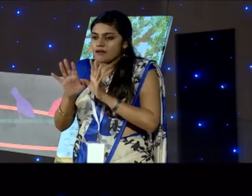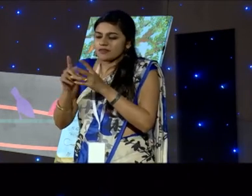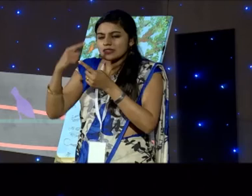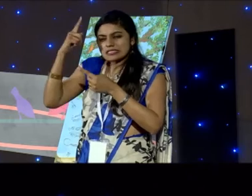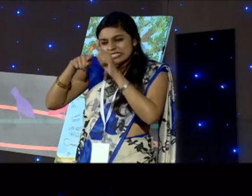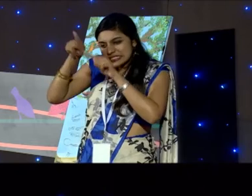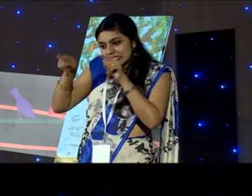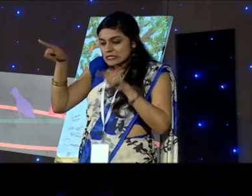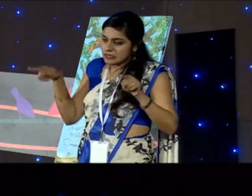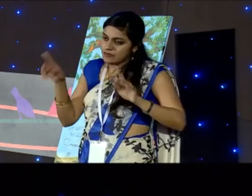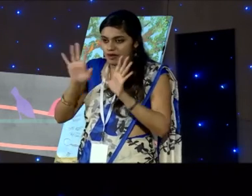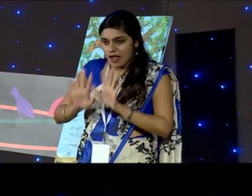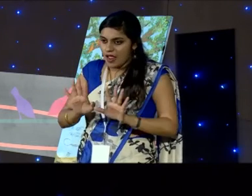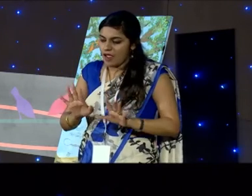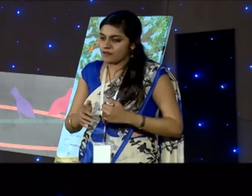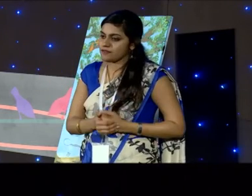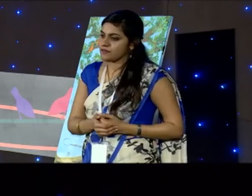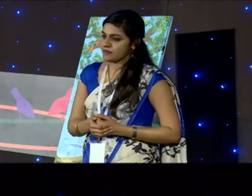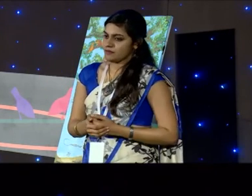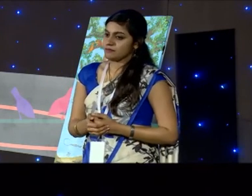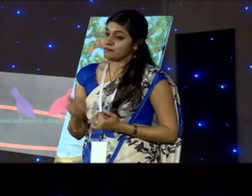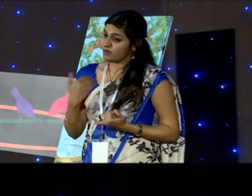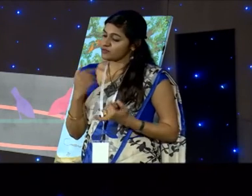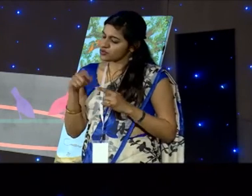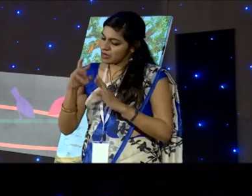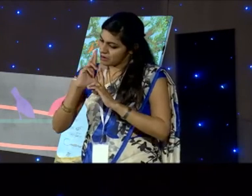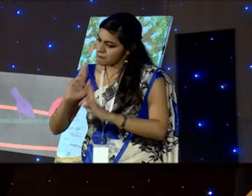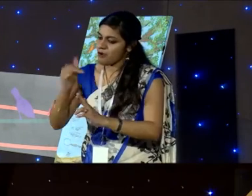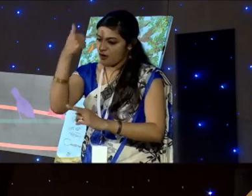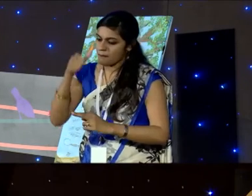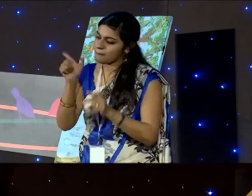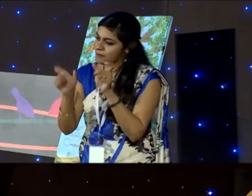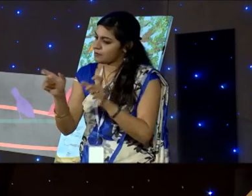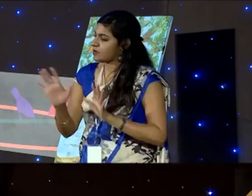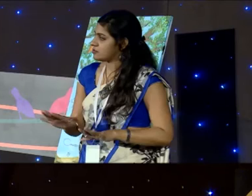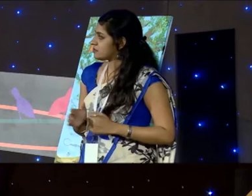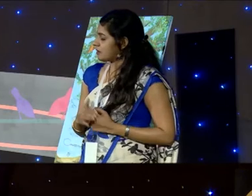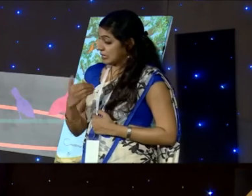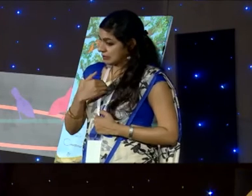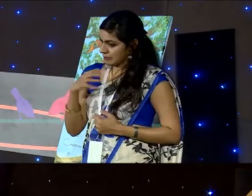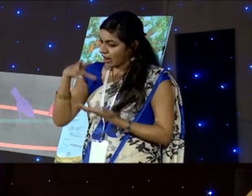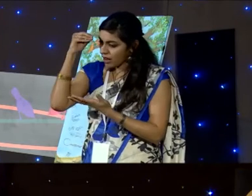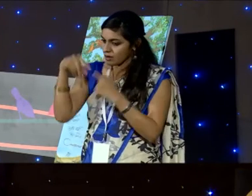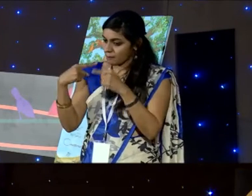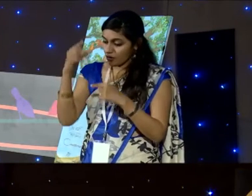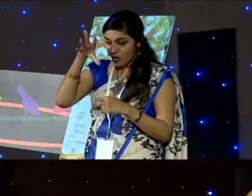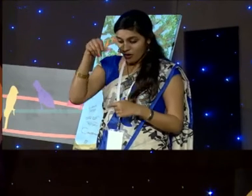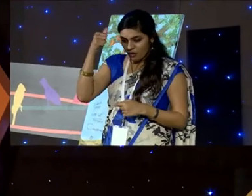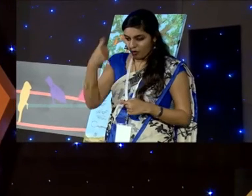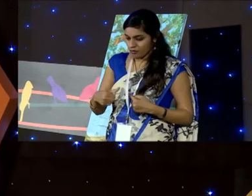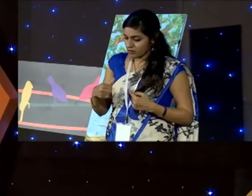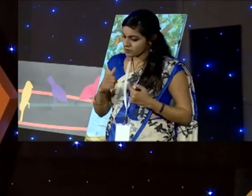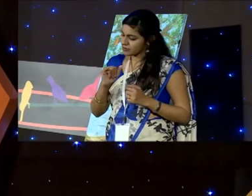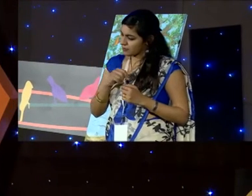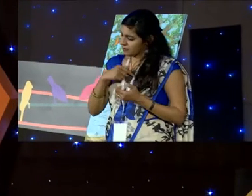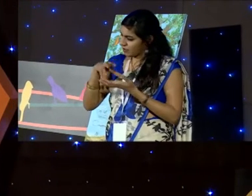all disabilities, including people with autism. Let me tell you what I've learned about autism through meeting